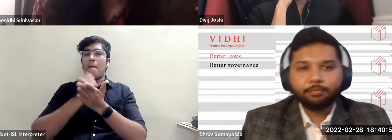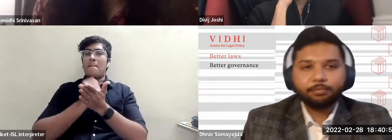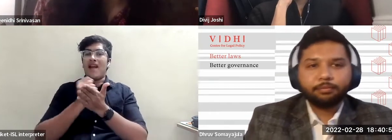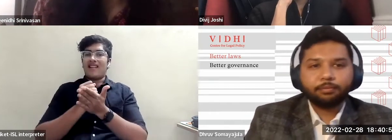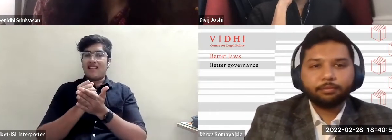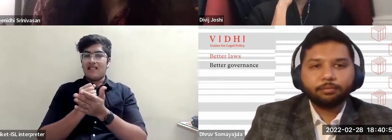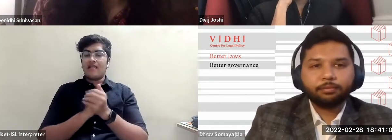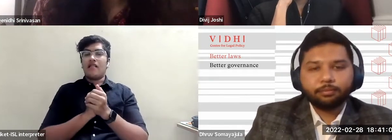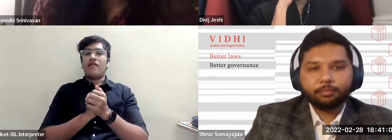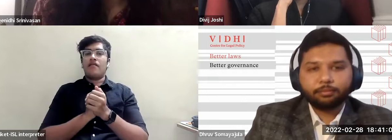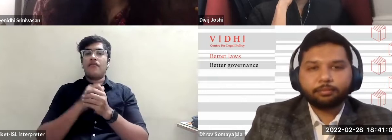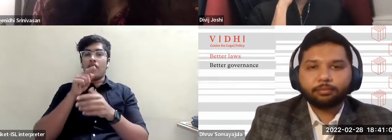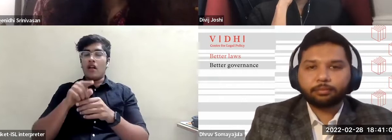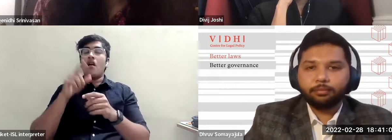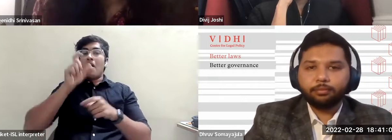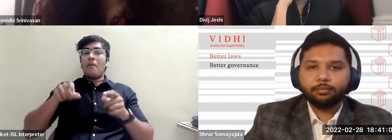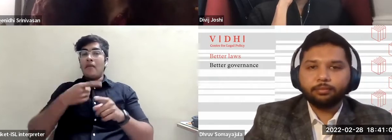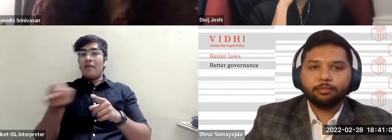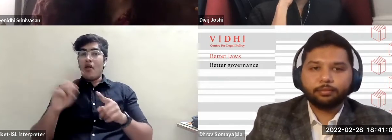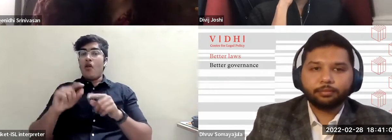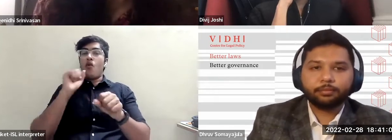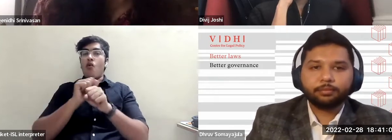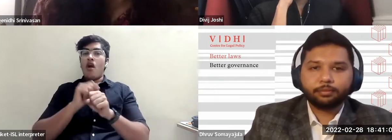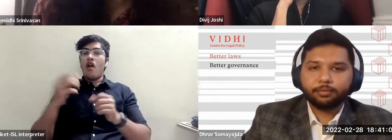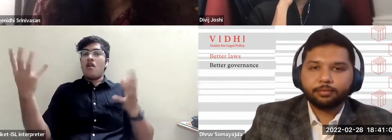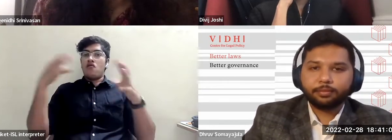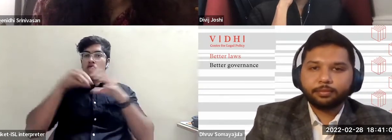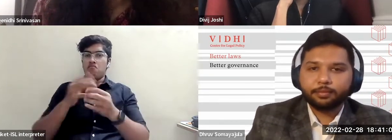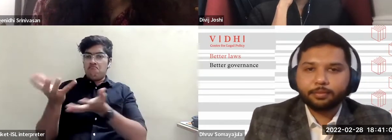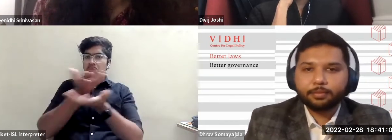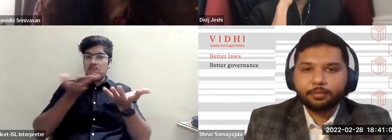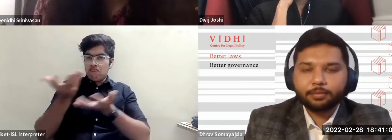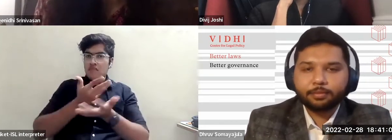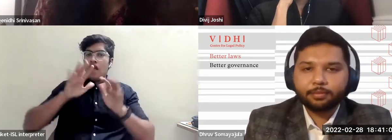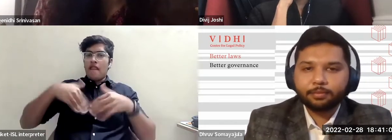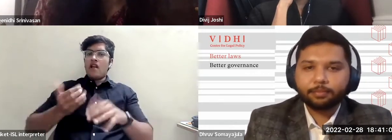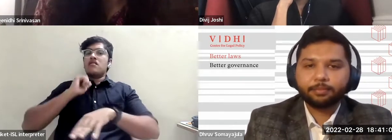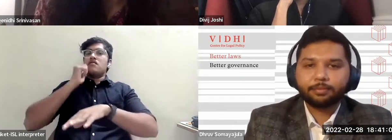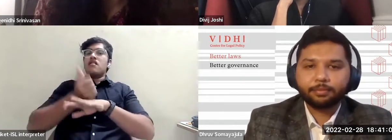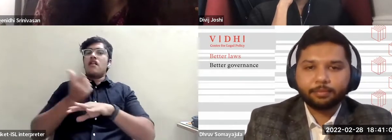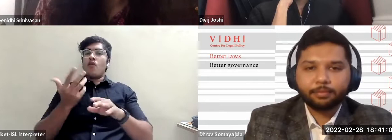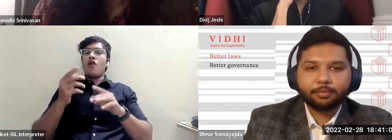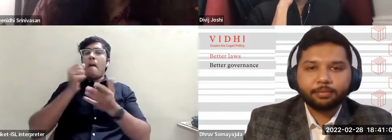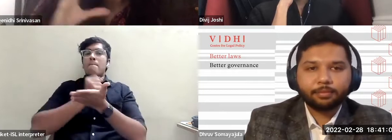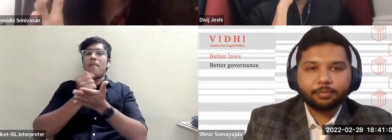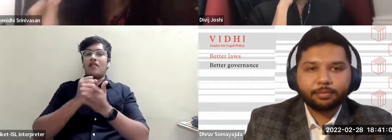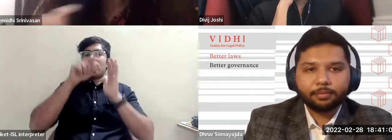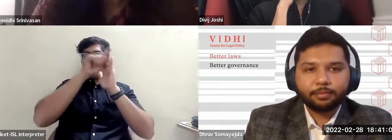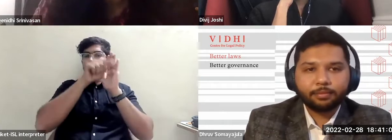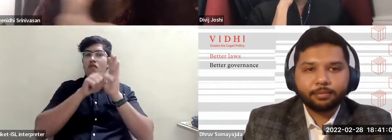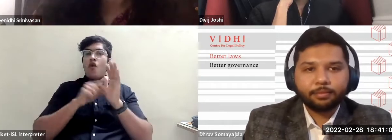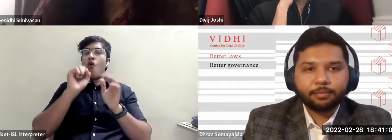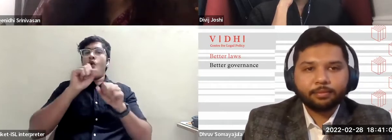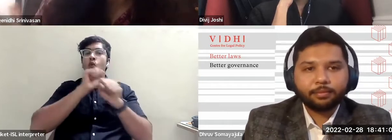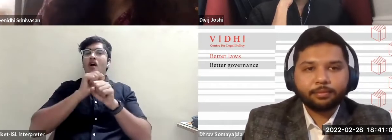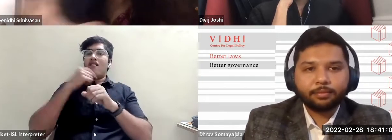could come together and have a code of practice which is then approved by the regulator, and that becomes the